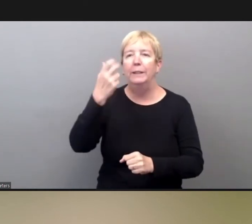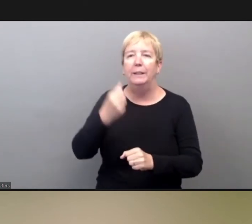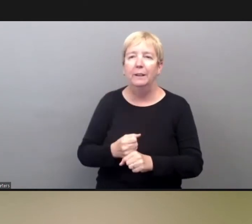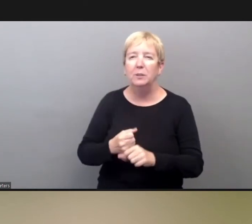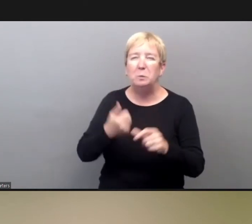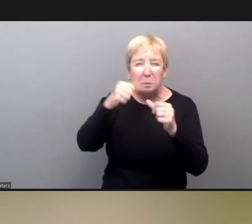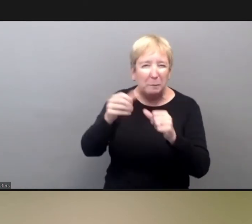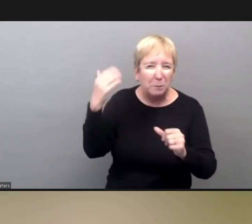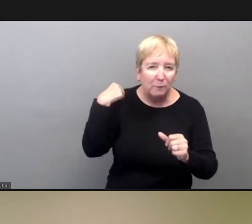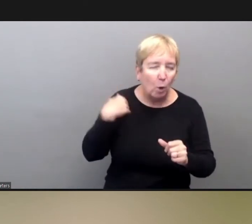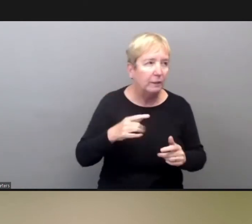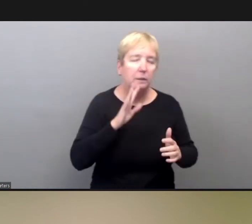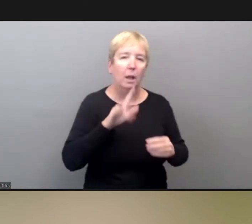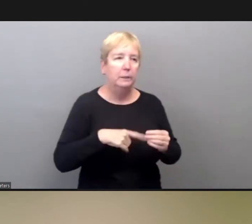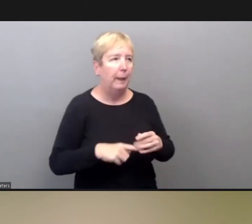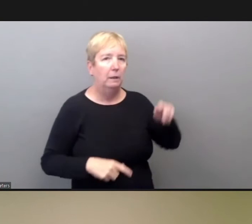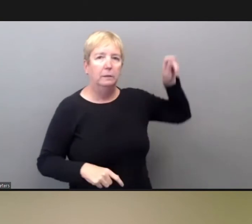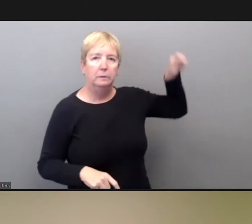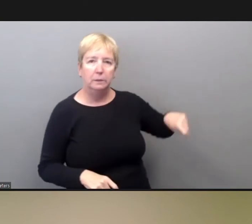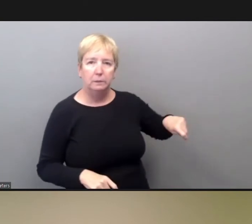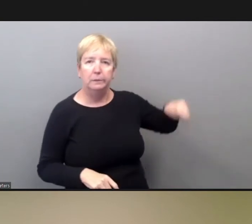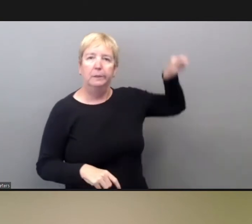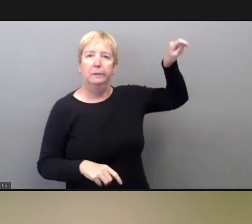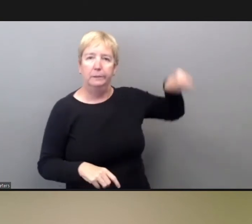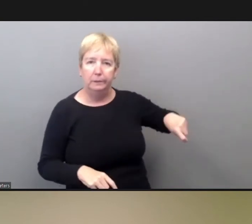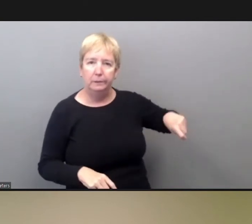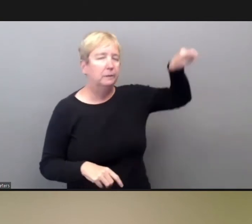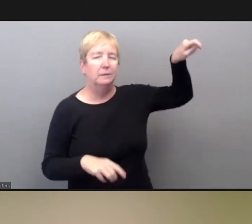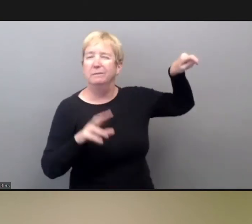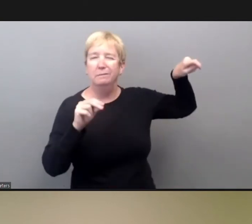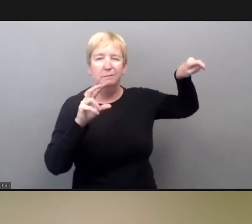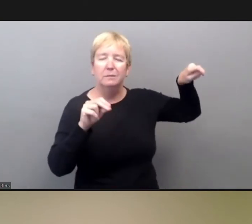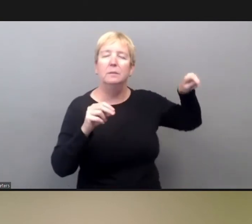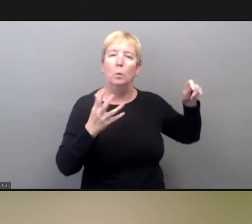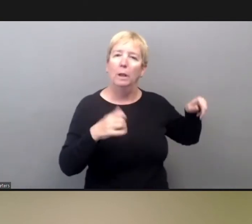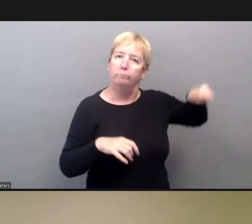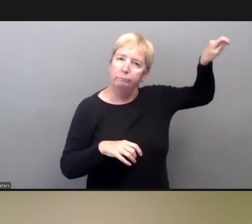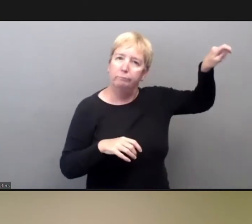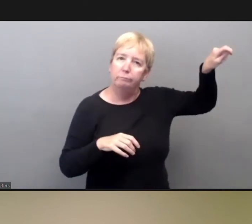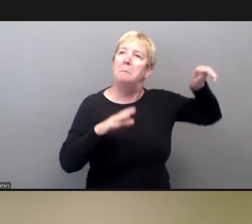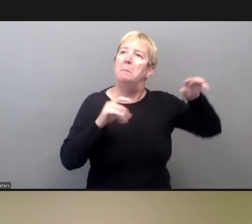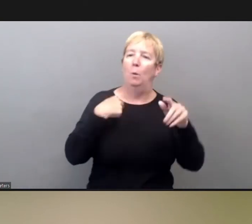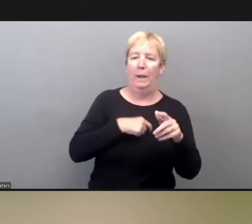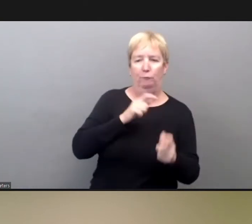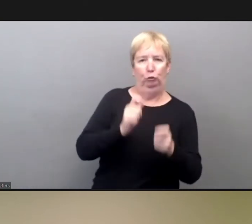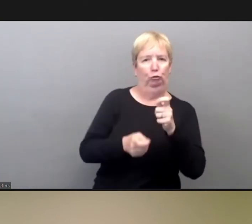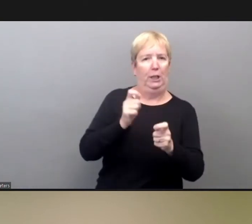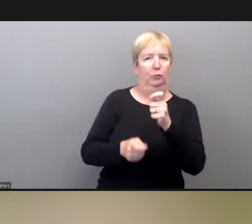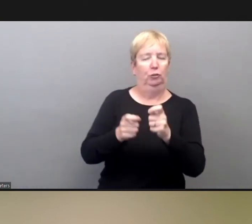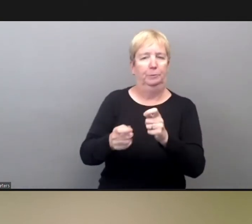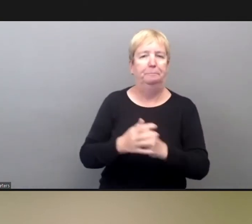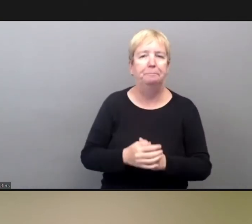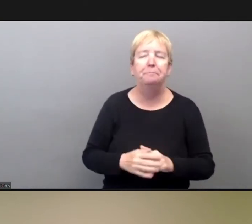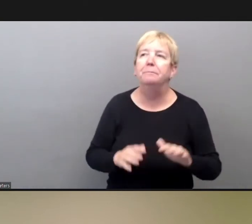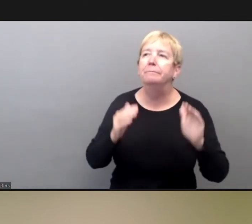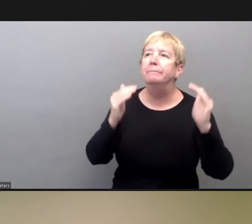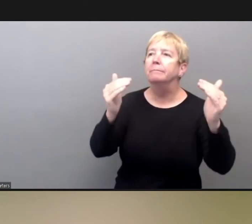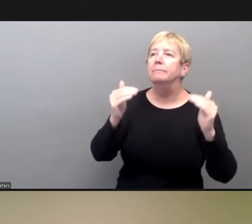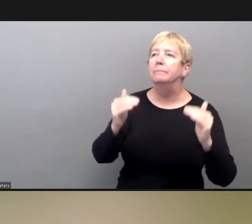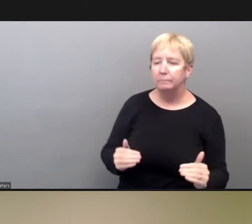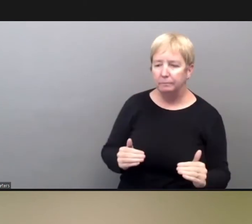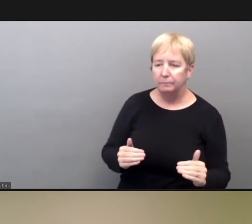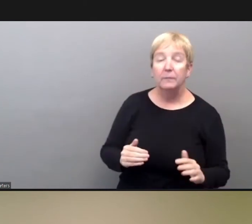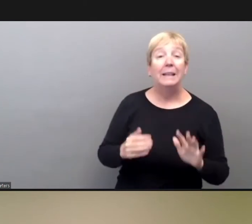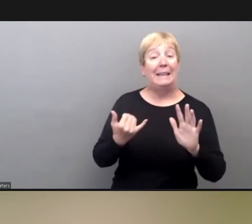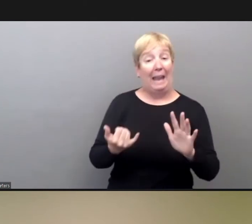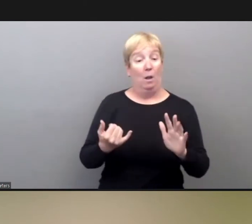is, we have a mask mandate for indoors, but, it's not like everyone is